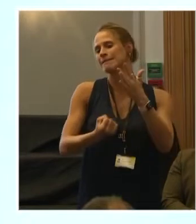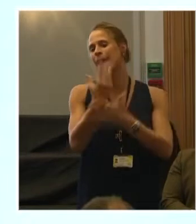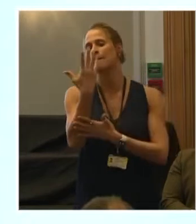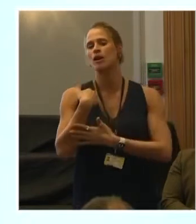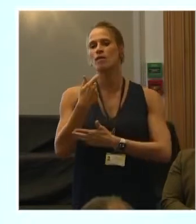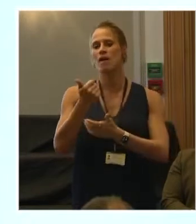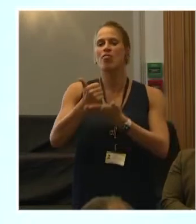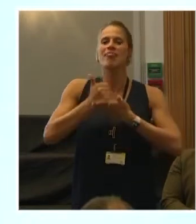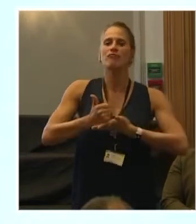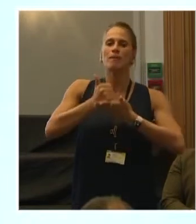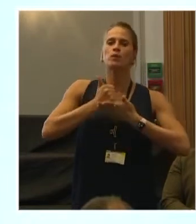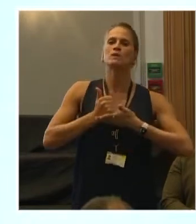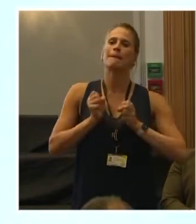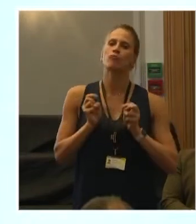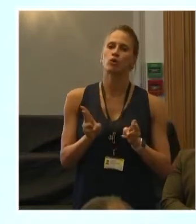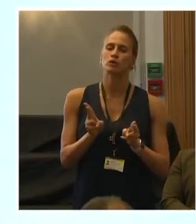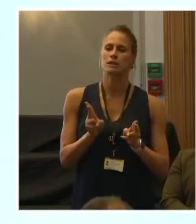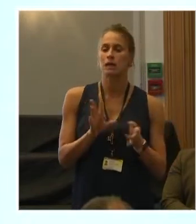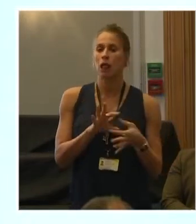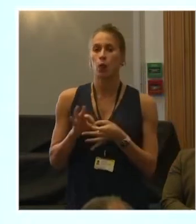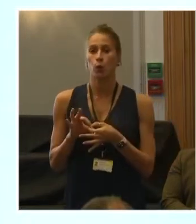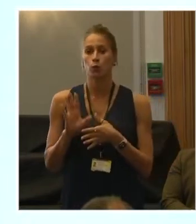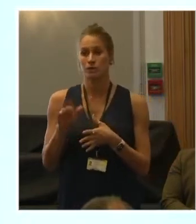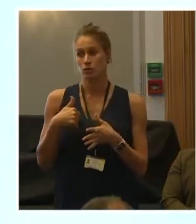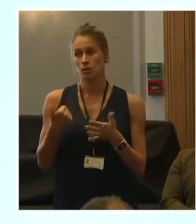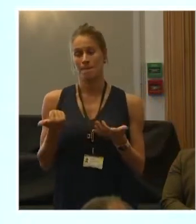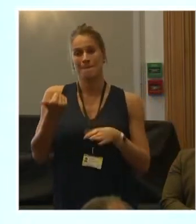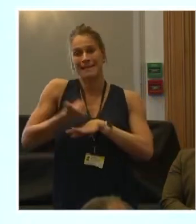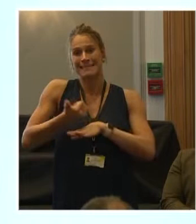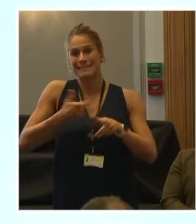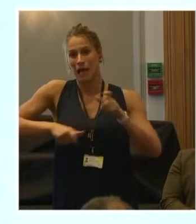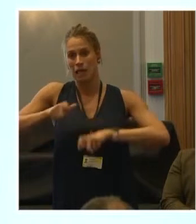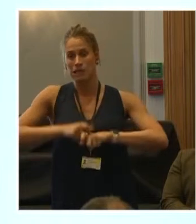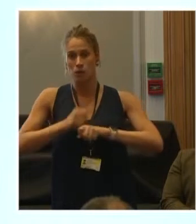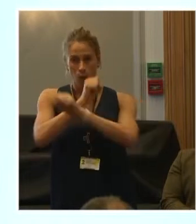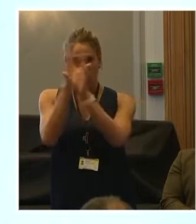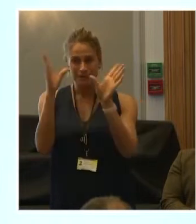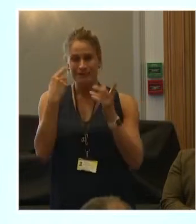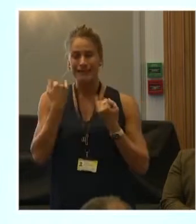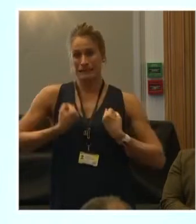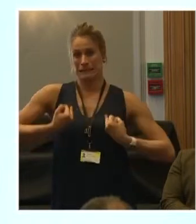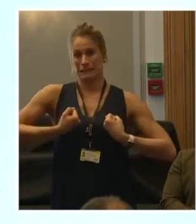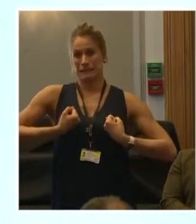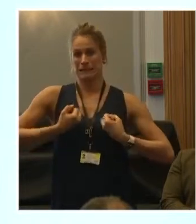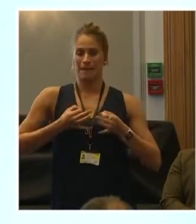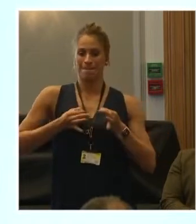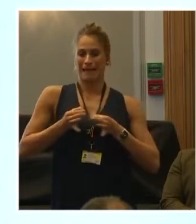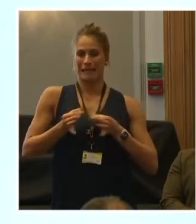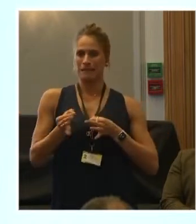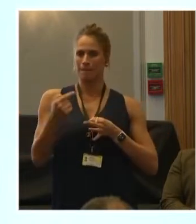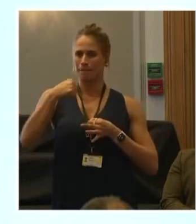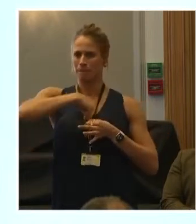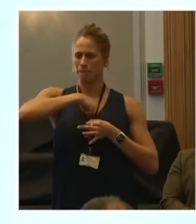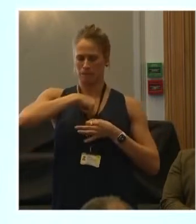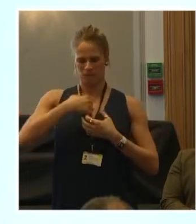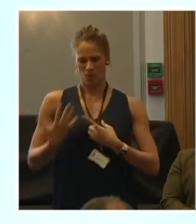approaches, including basic science onwards, from the understanding of disease mechanisms with a view to identifying a therapeutic